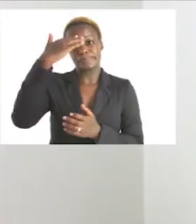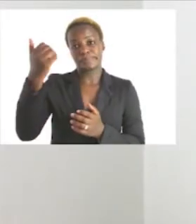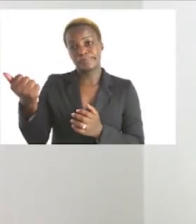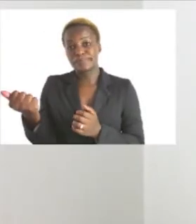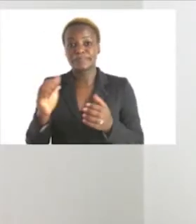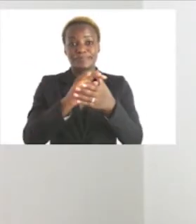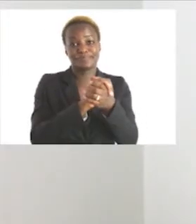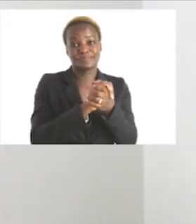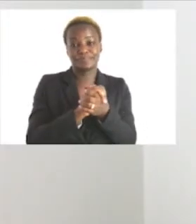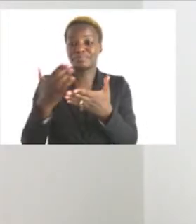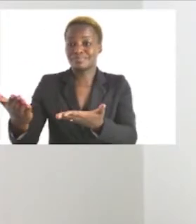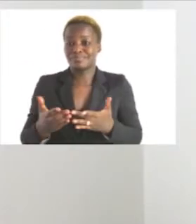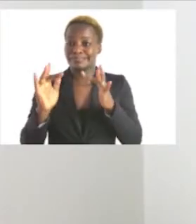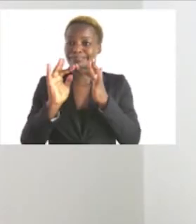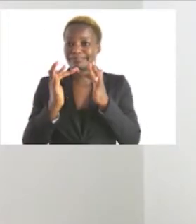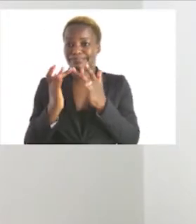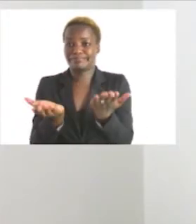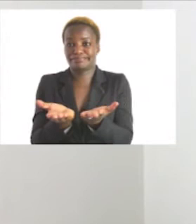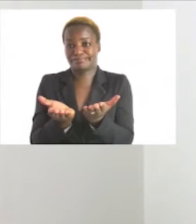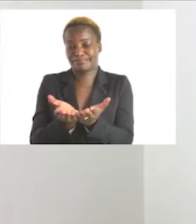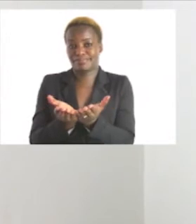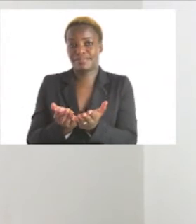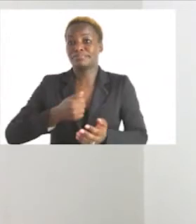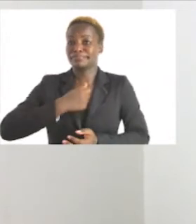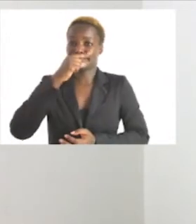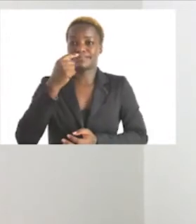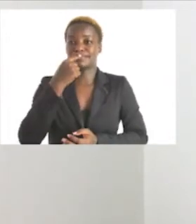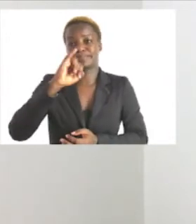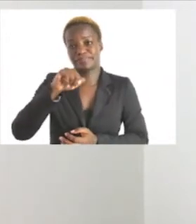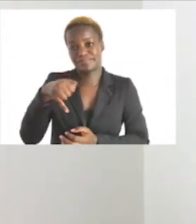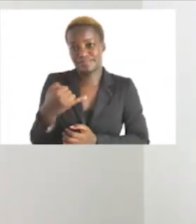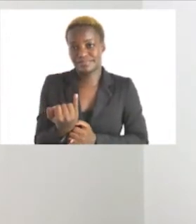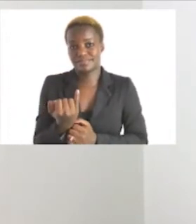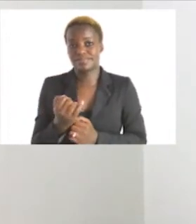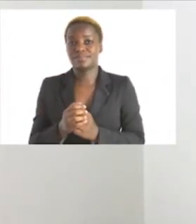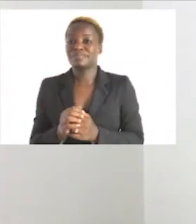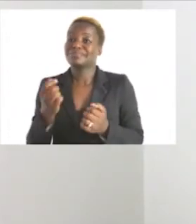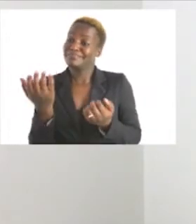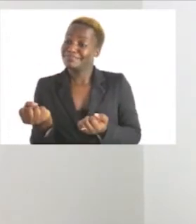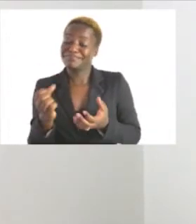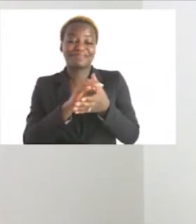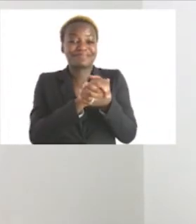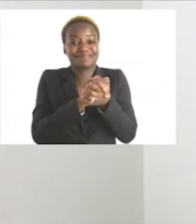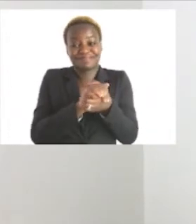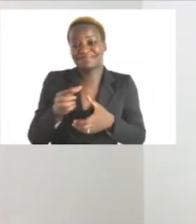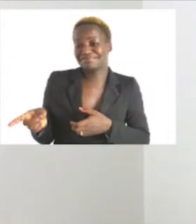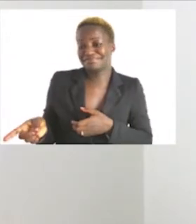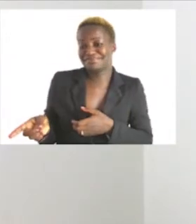Hello there friends, welcome to my Zone Online School. My name is Miss Guriras and I have a friend here with